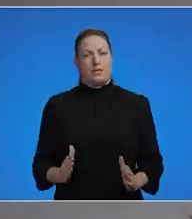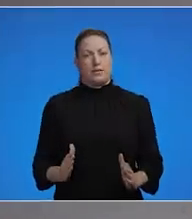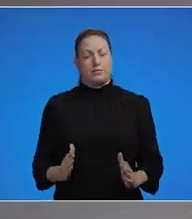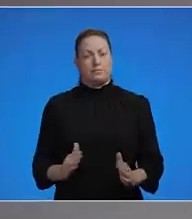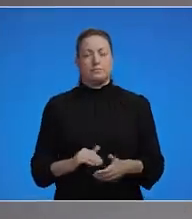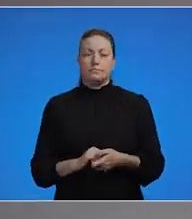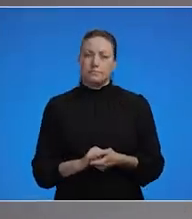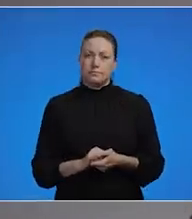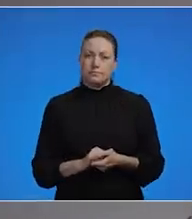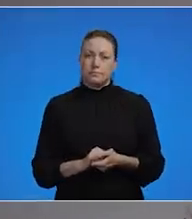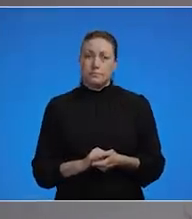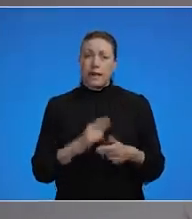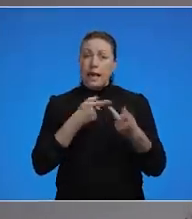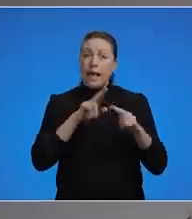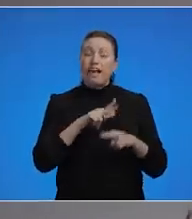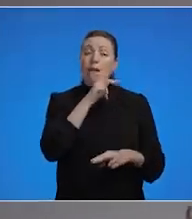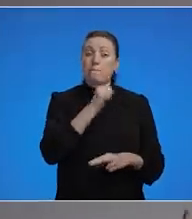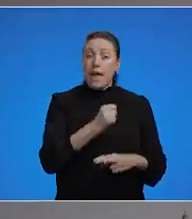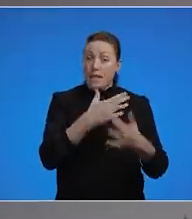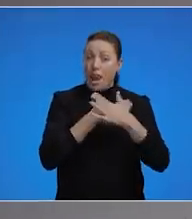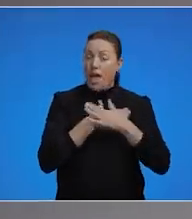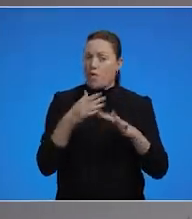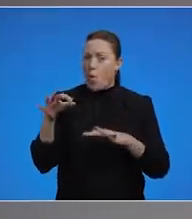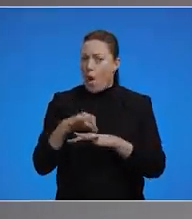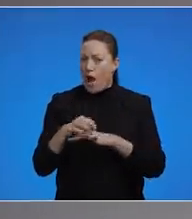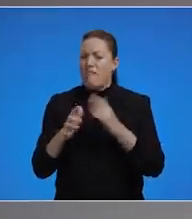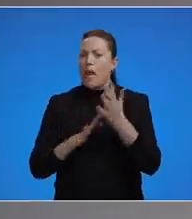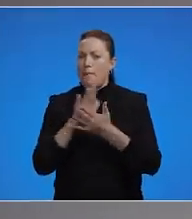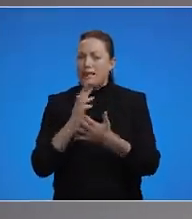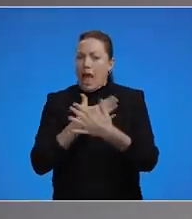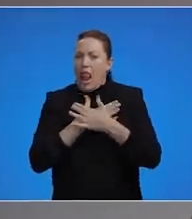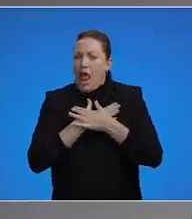man to love his wife is for him to love himself.